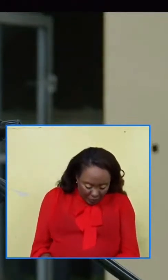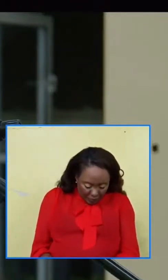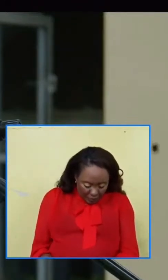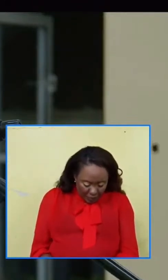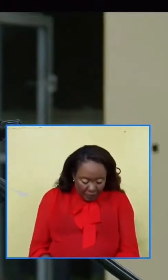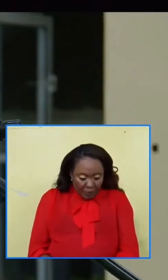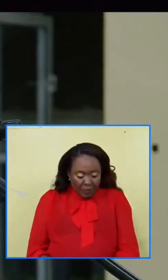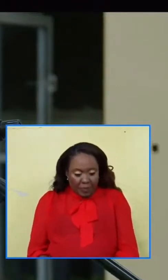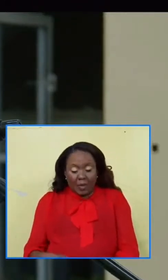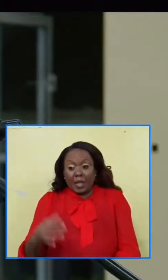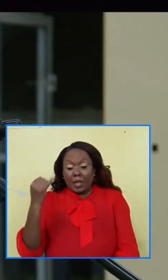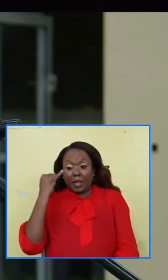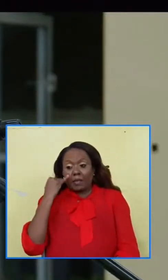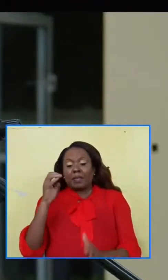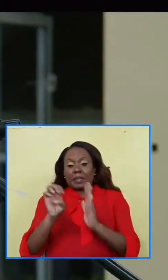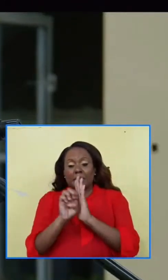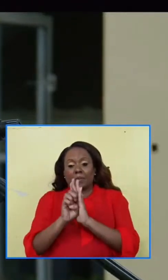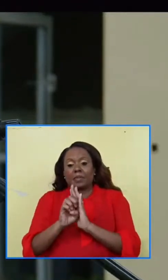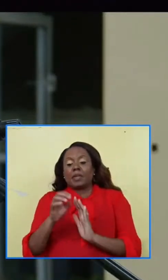hypothetical, if there are